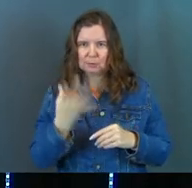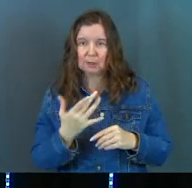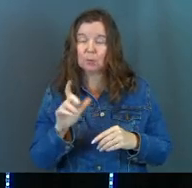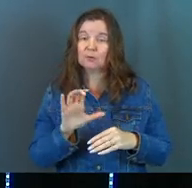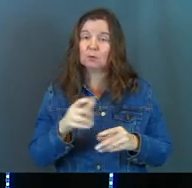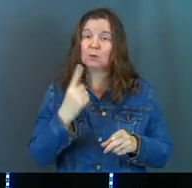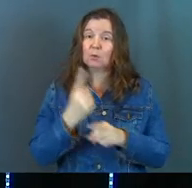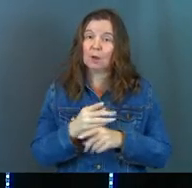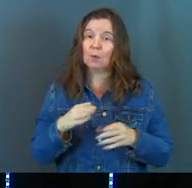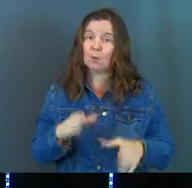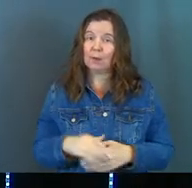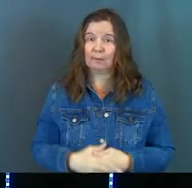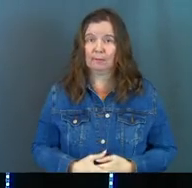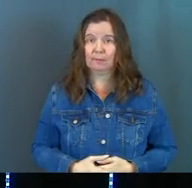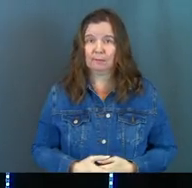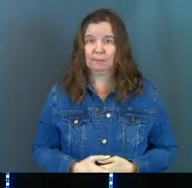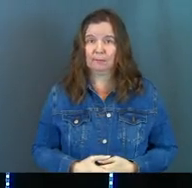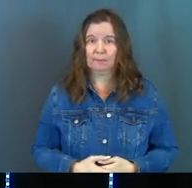do this in the right way.